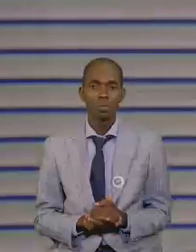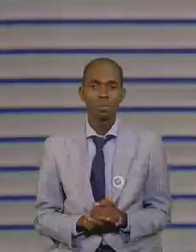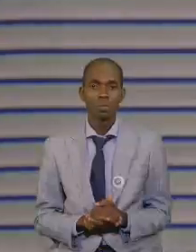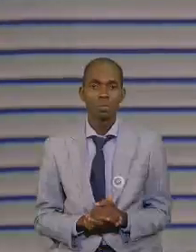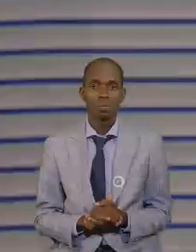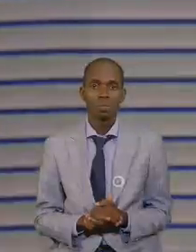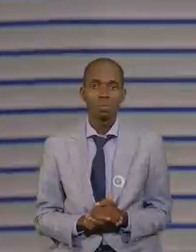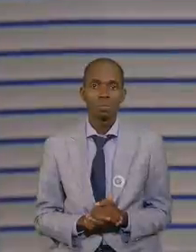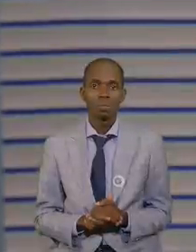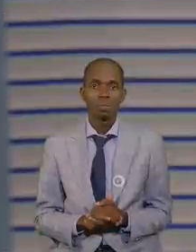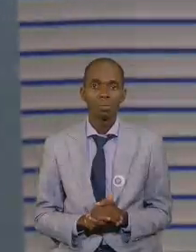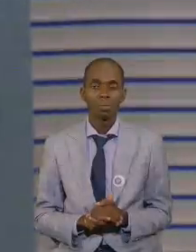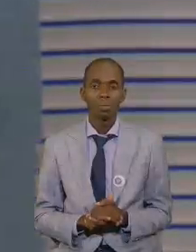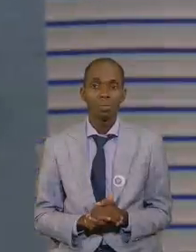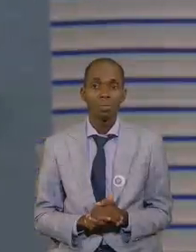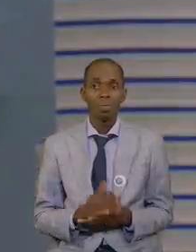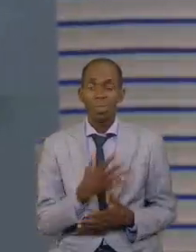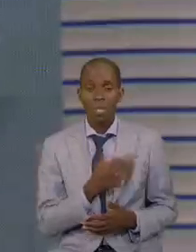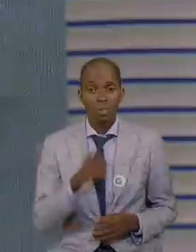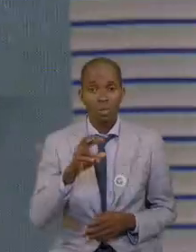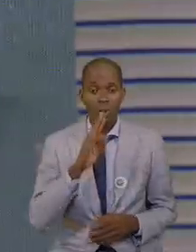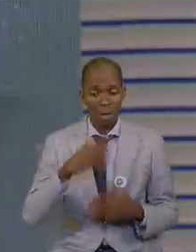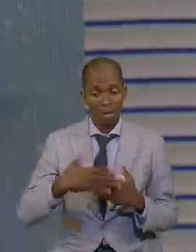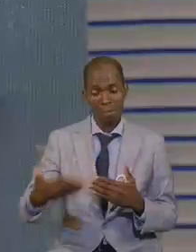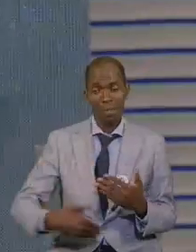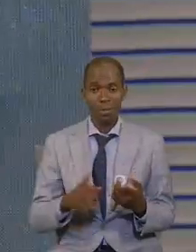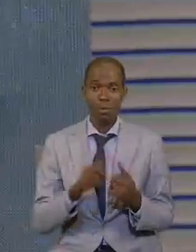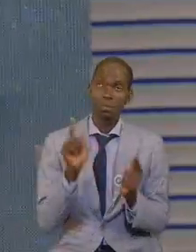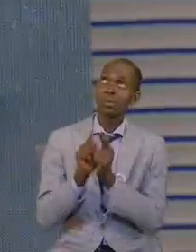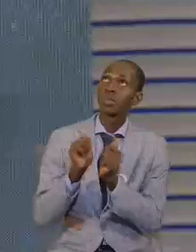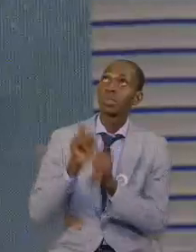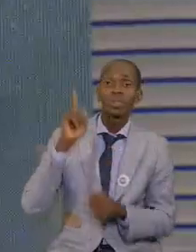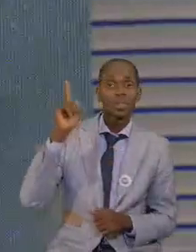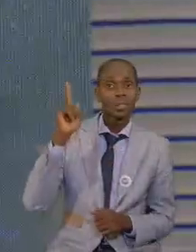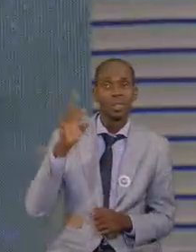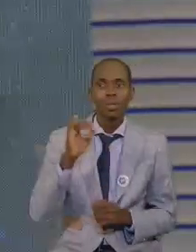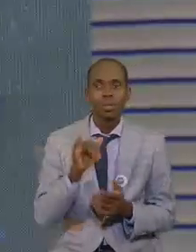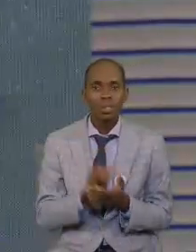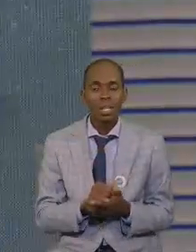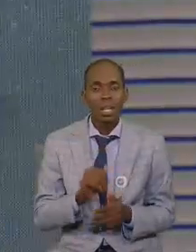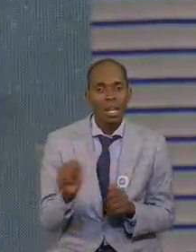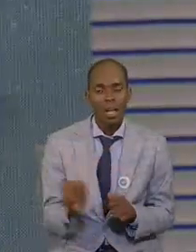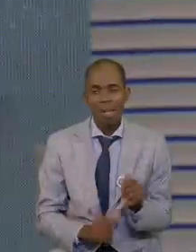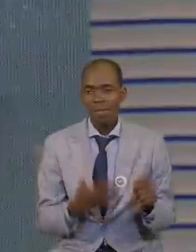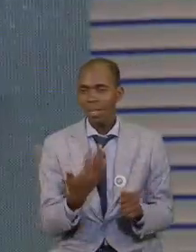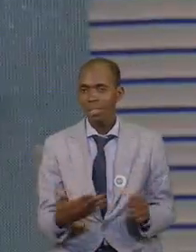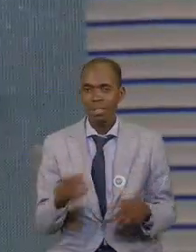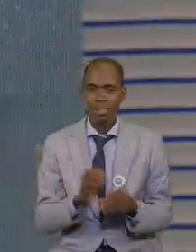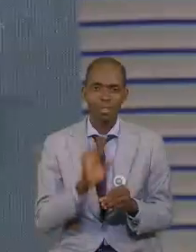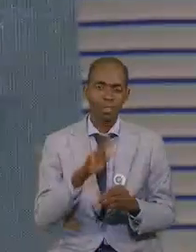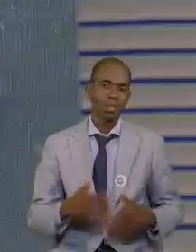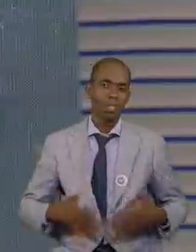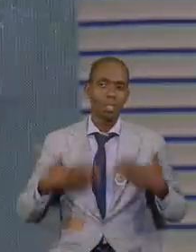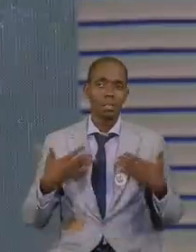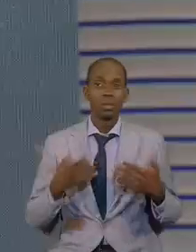forevermore. And you are invited to come to him, so that everything in your life you didn't